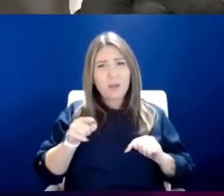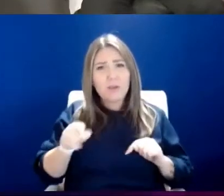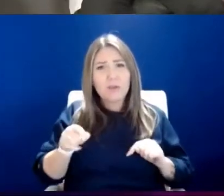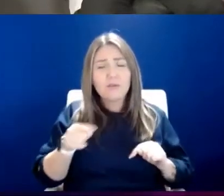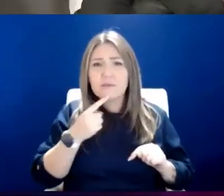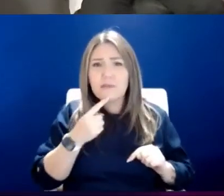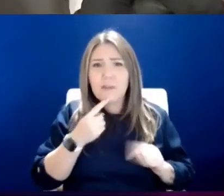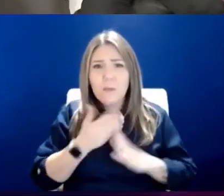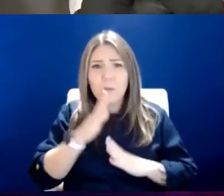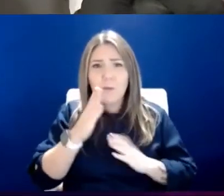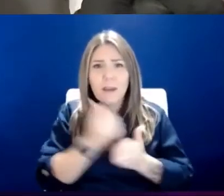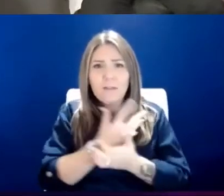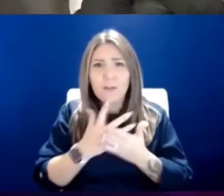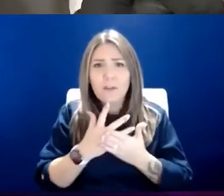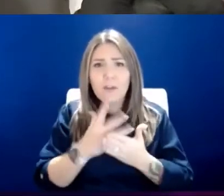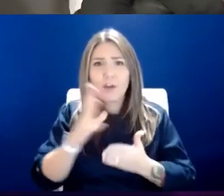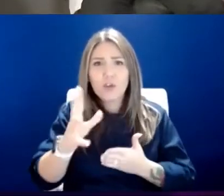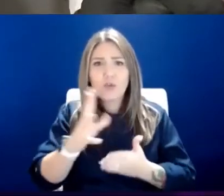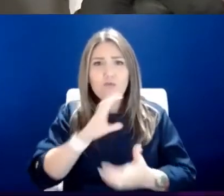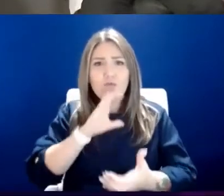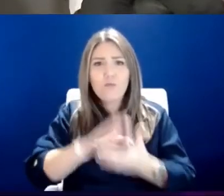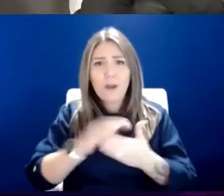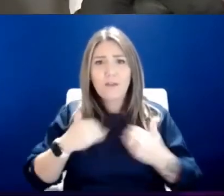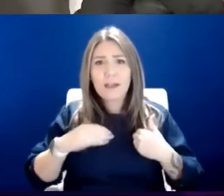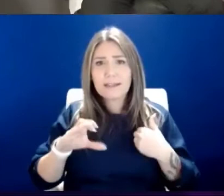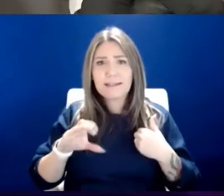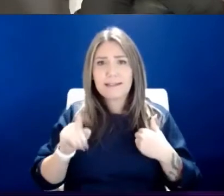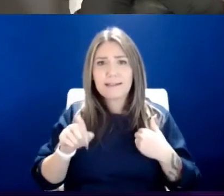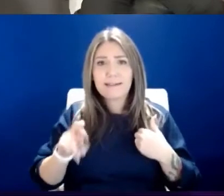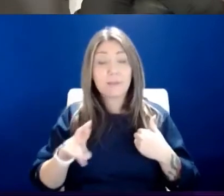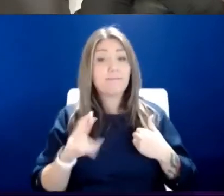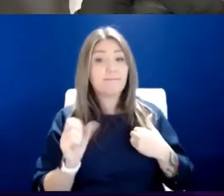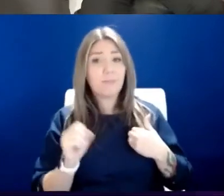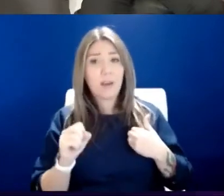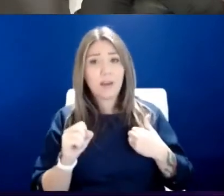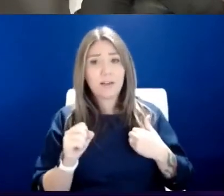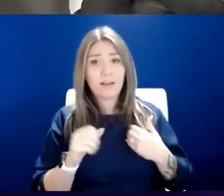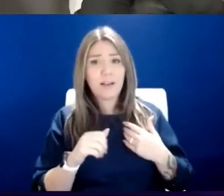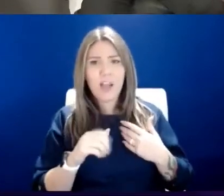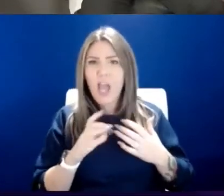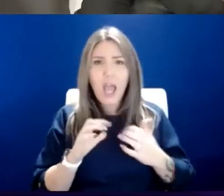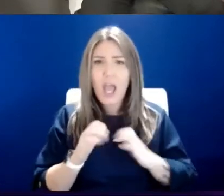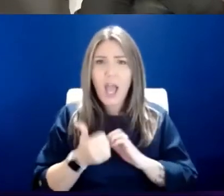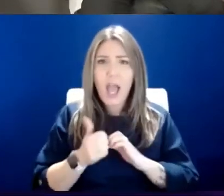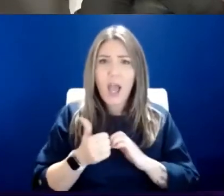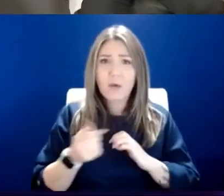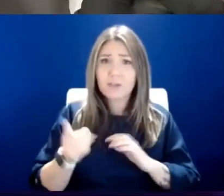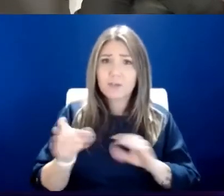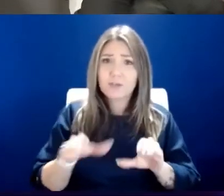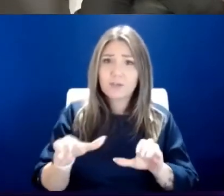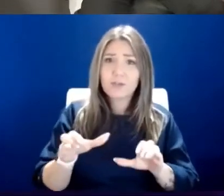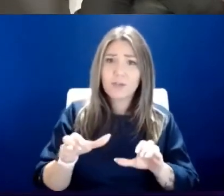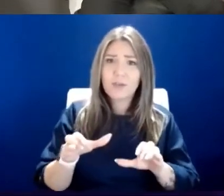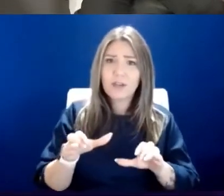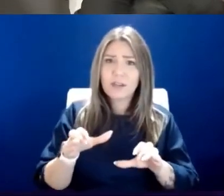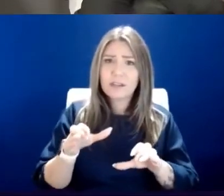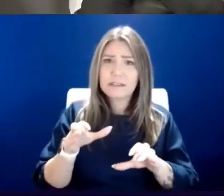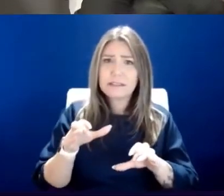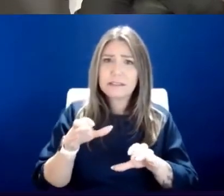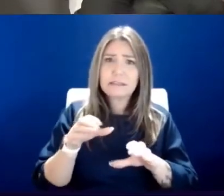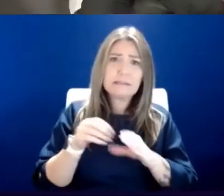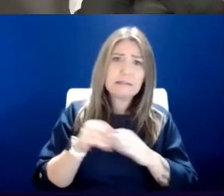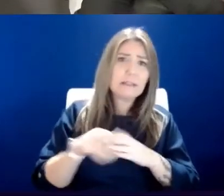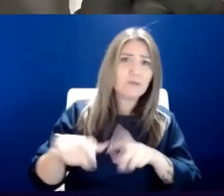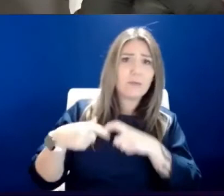wife is also battling cancer. Oh yes, yes. How is she doing? Is it in remission? What do you mind us